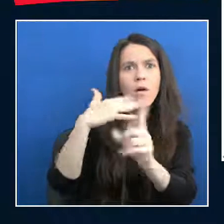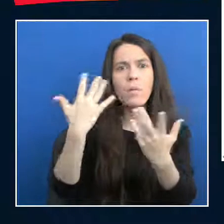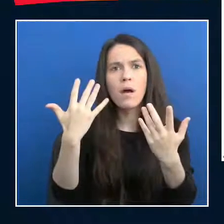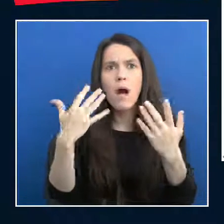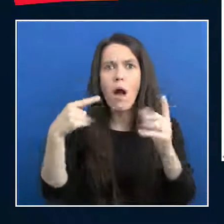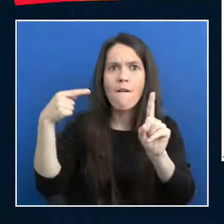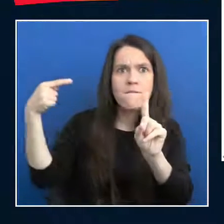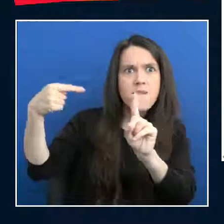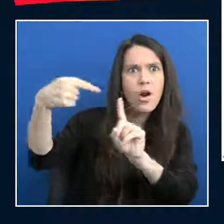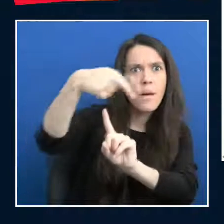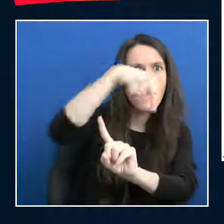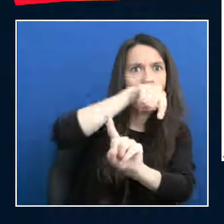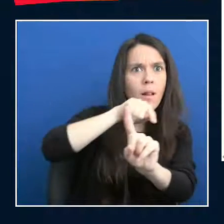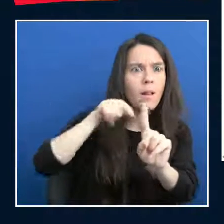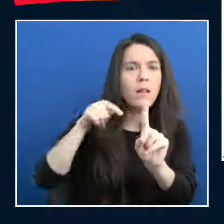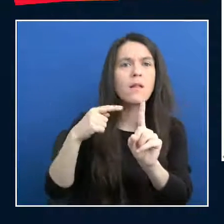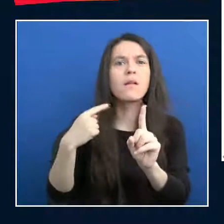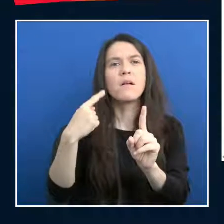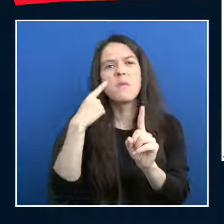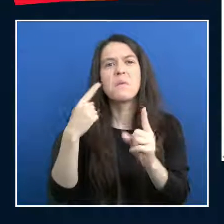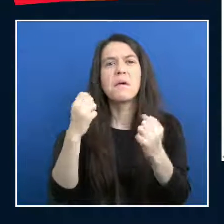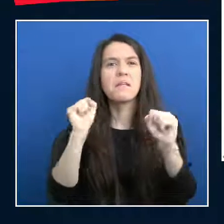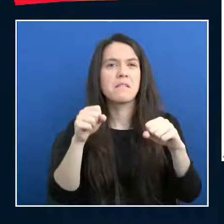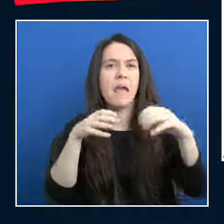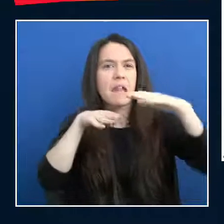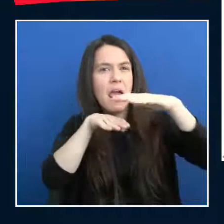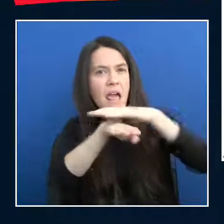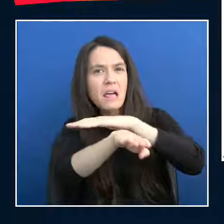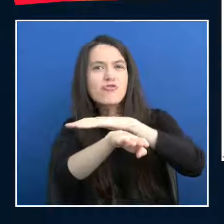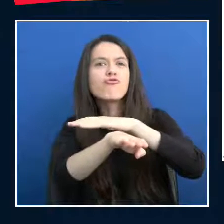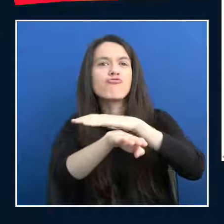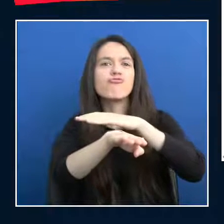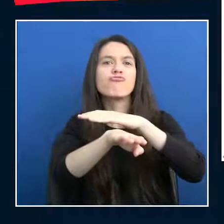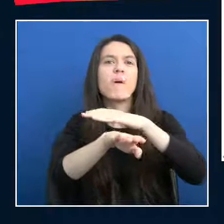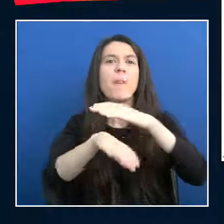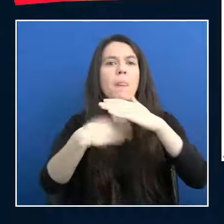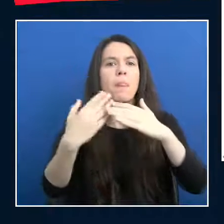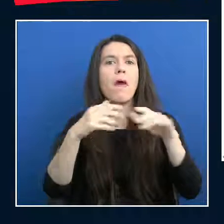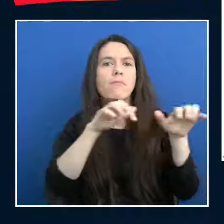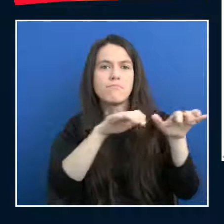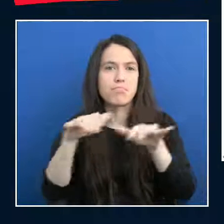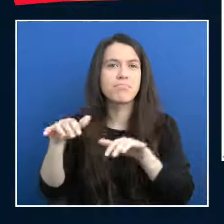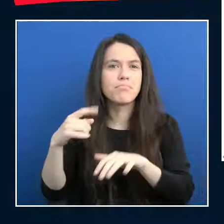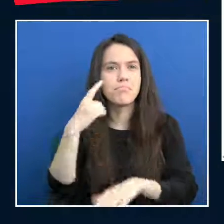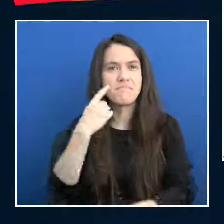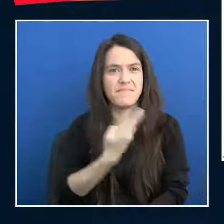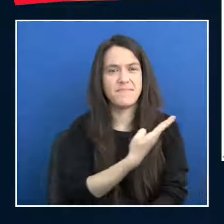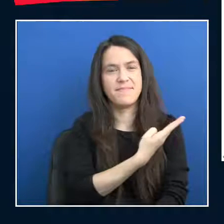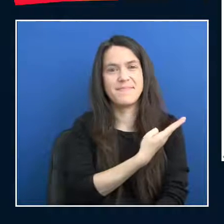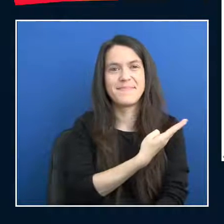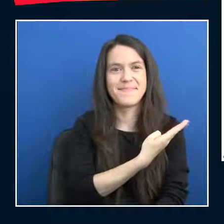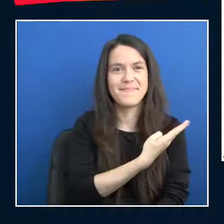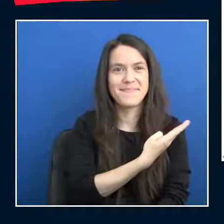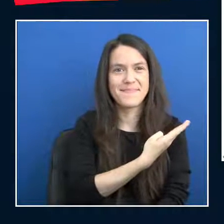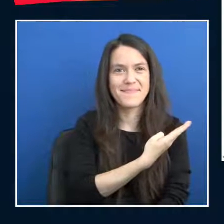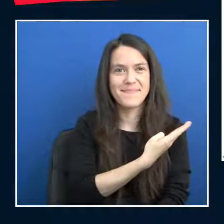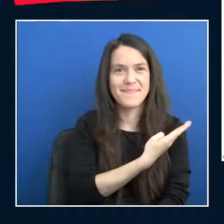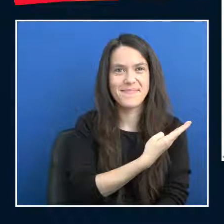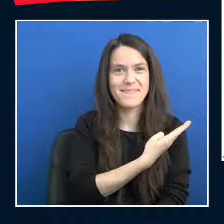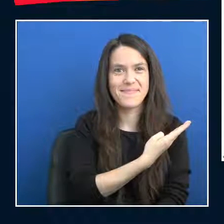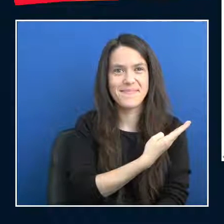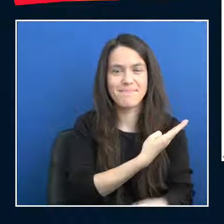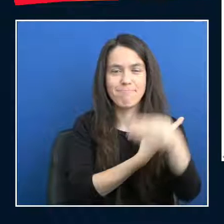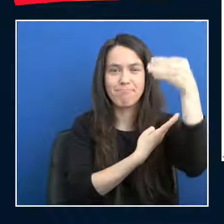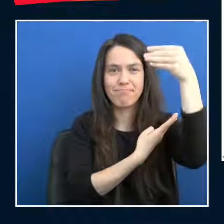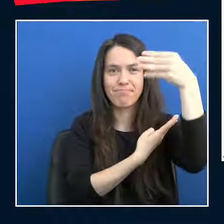variable. I can also set an entry point, and then I specify the starting command here. And